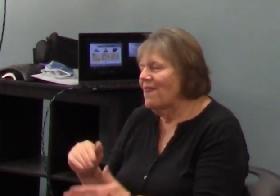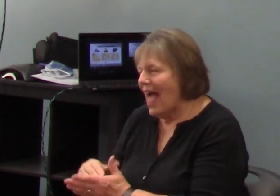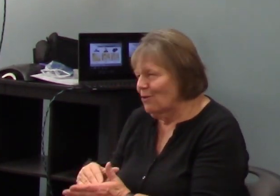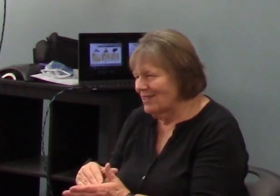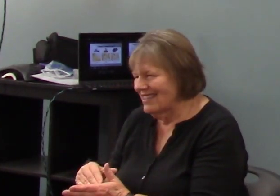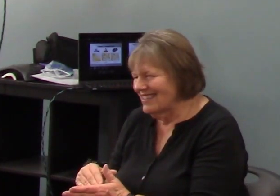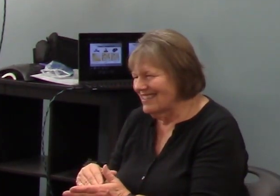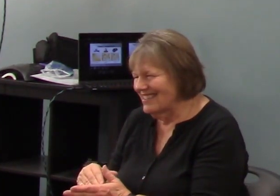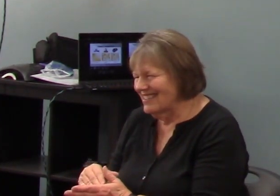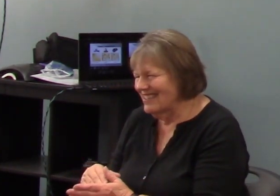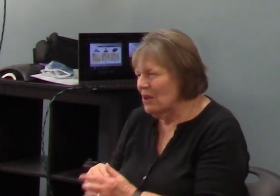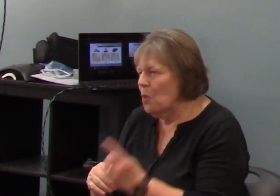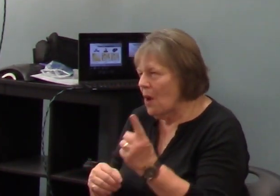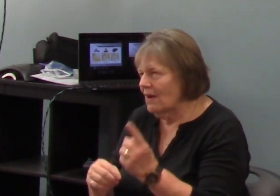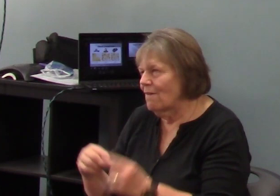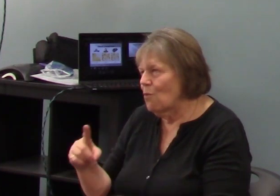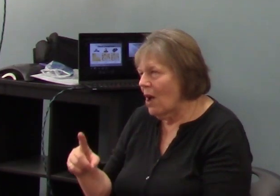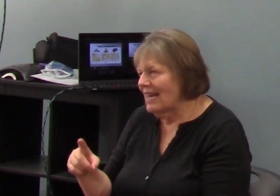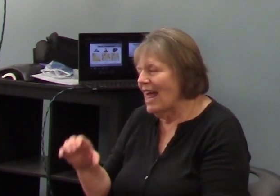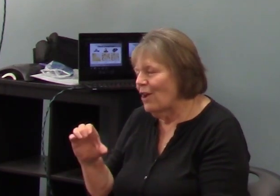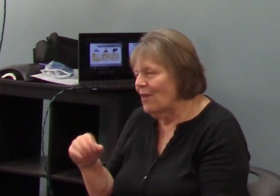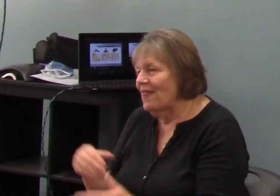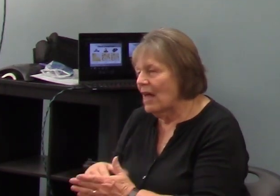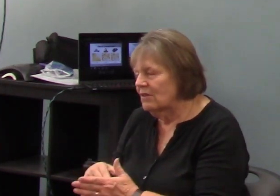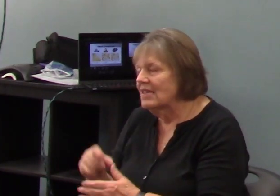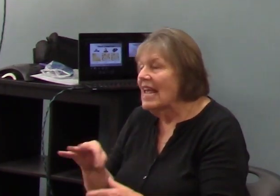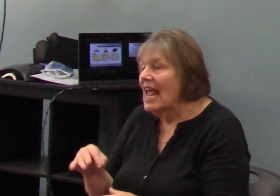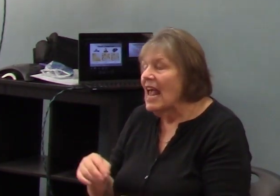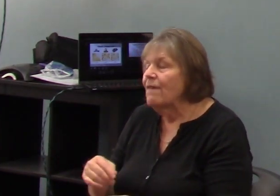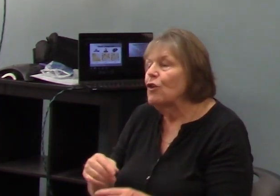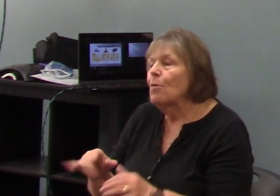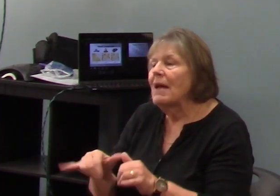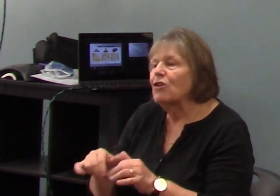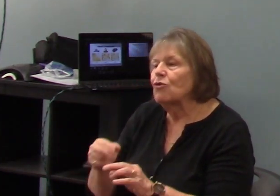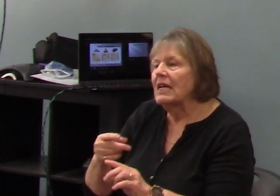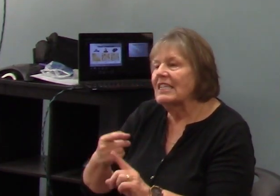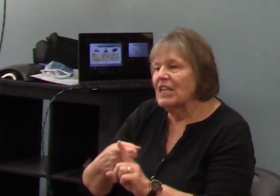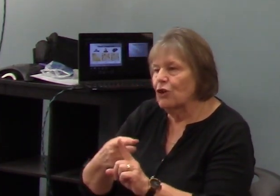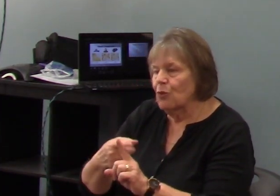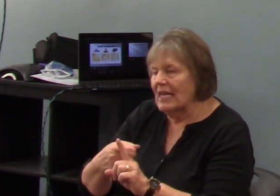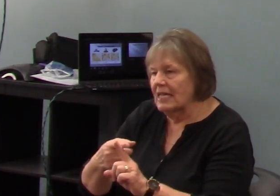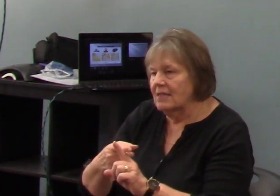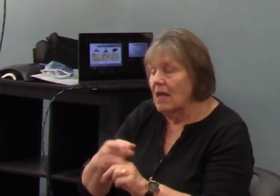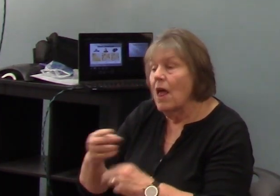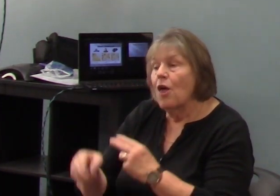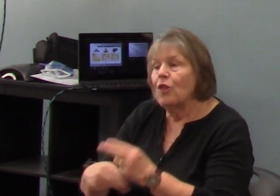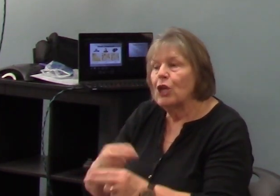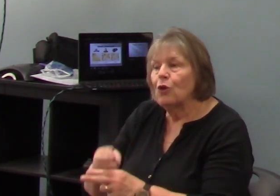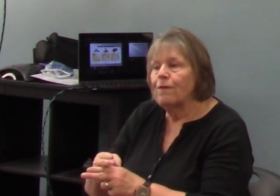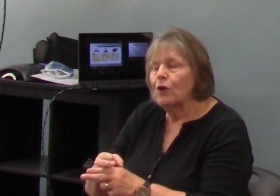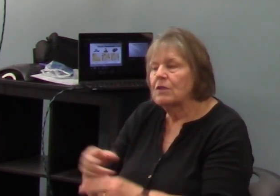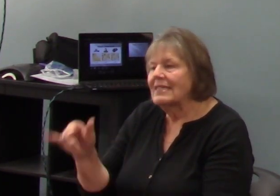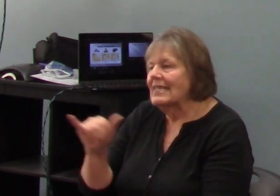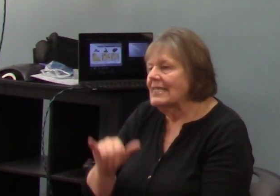So, if you were measuring in degrees, the universe has the same temperature everywhere, it's